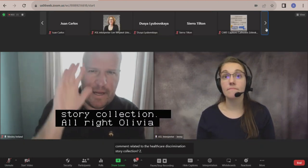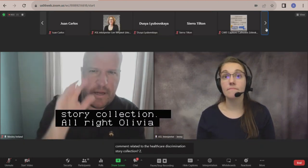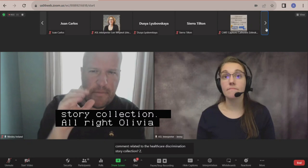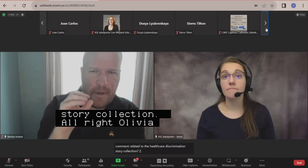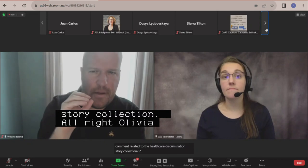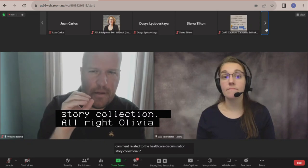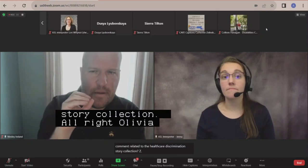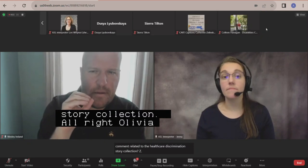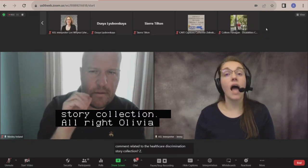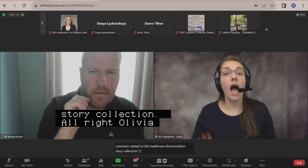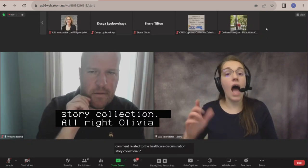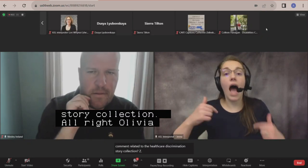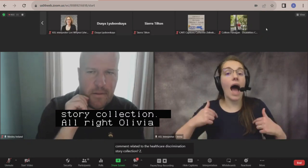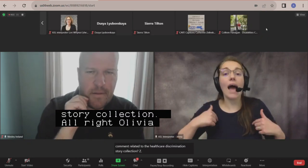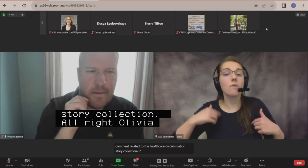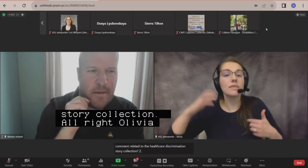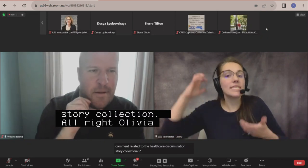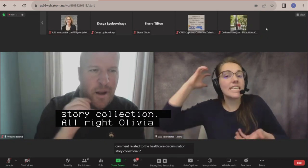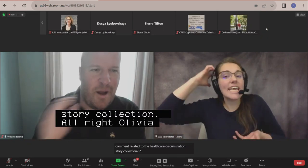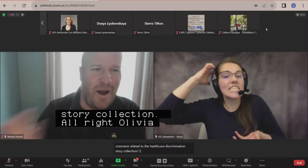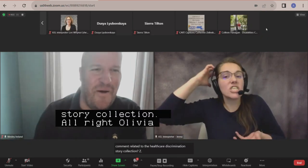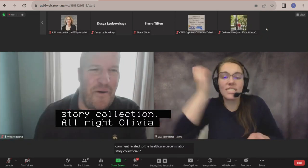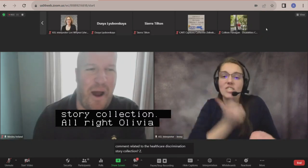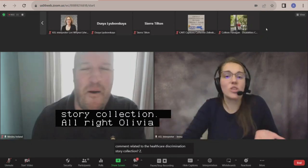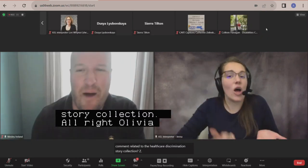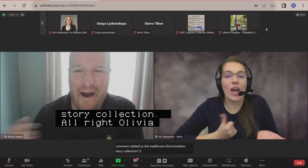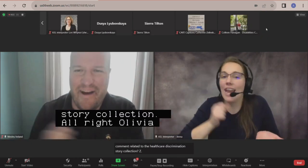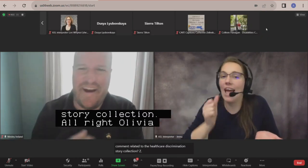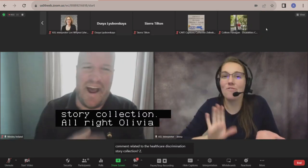I was just itching, sorry.